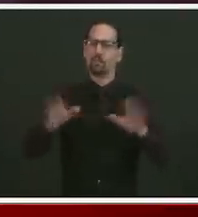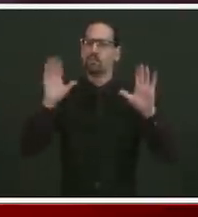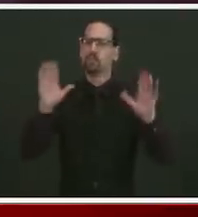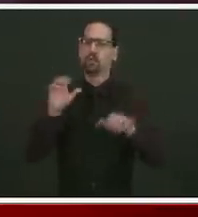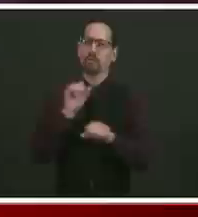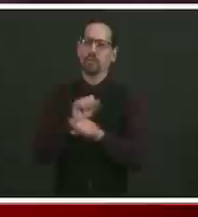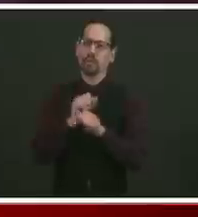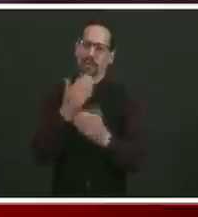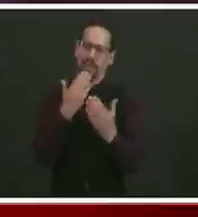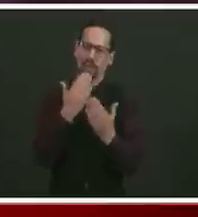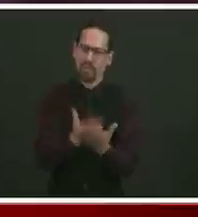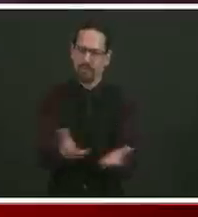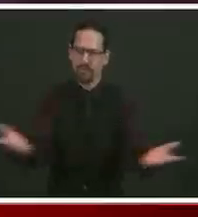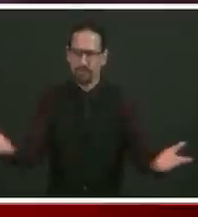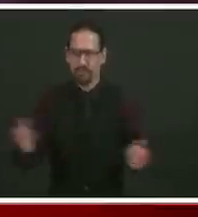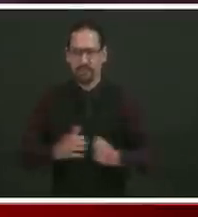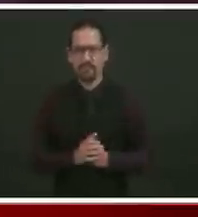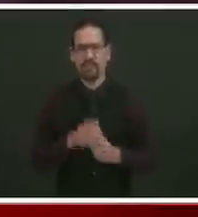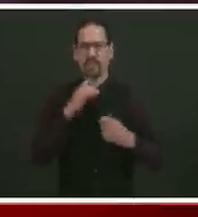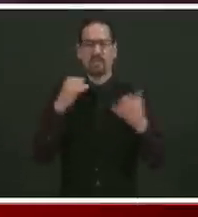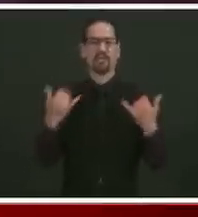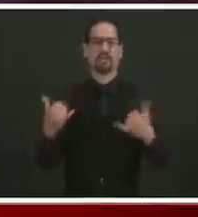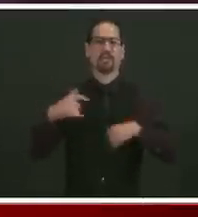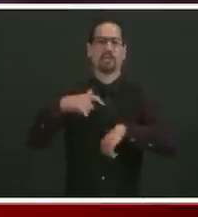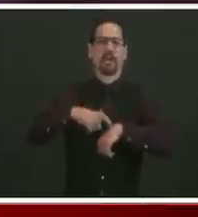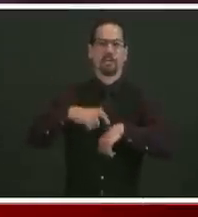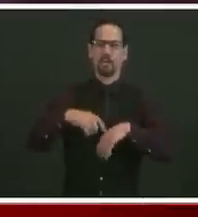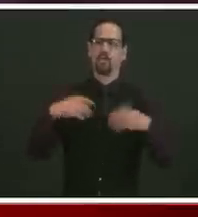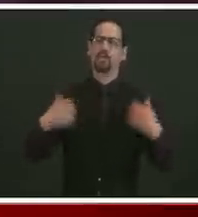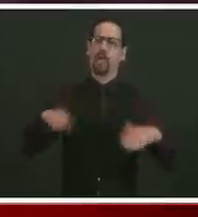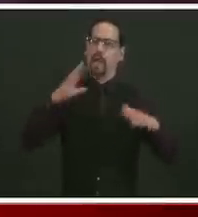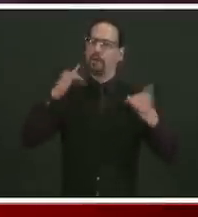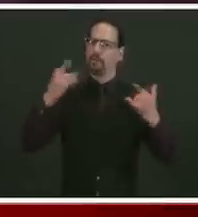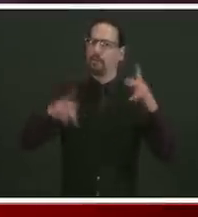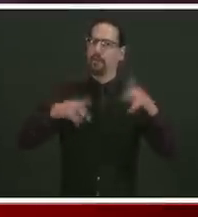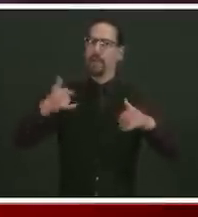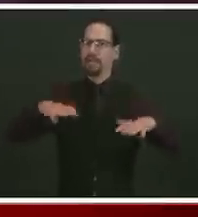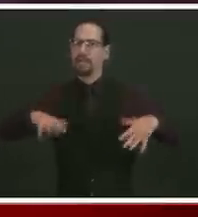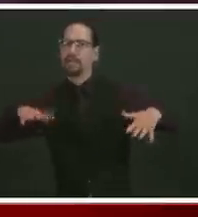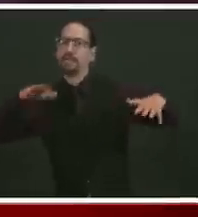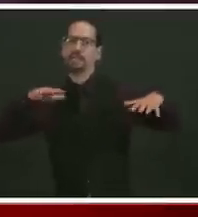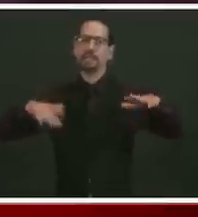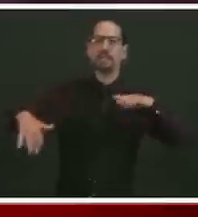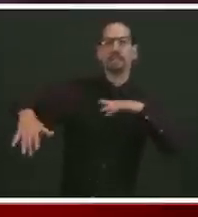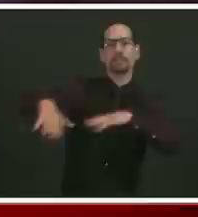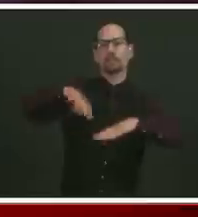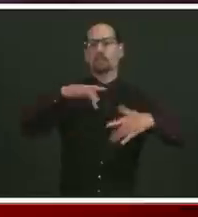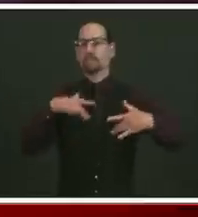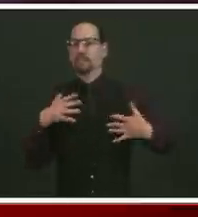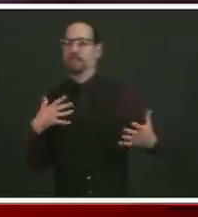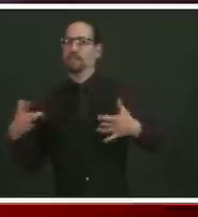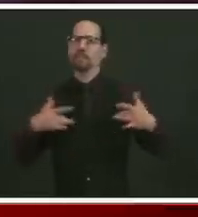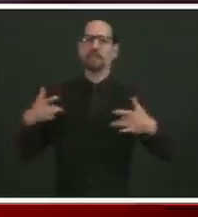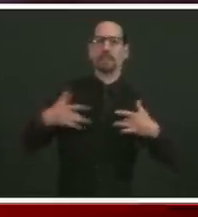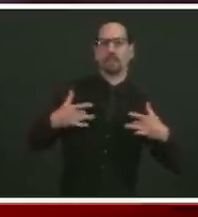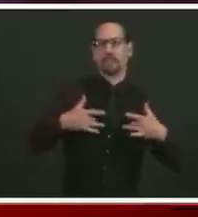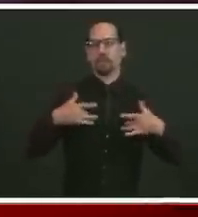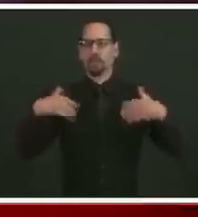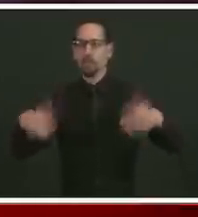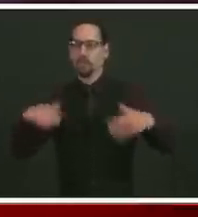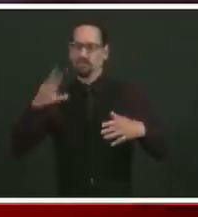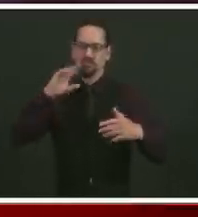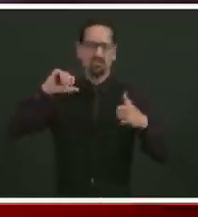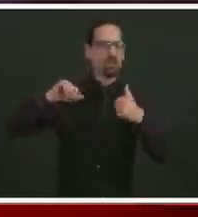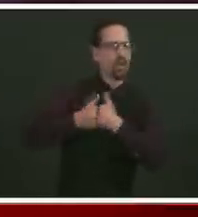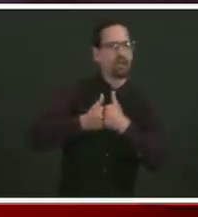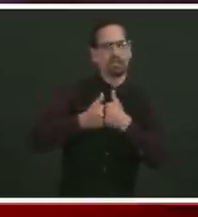It's a time of great anxiety. Tensions are high. It is difficult. And staying